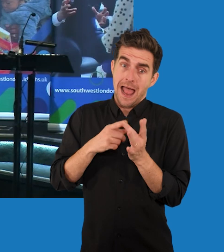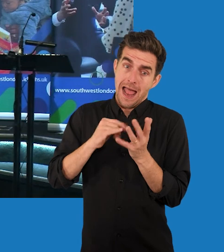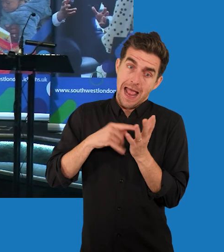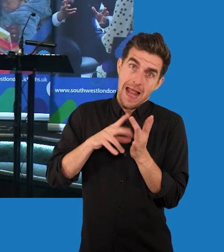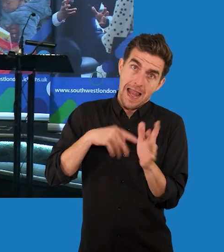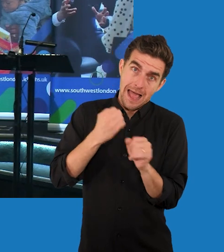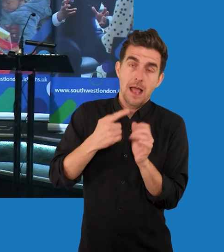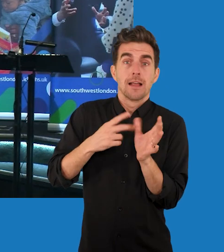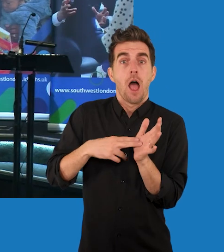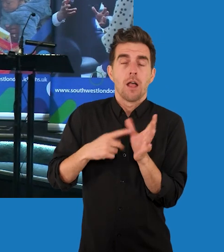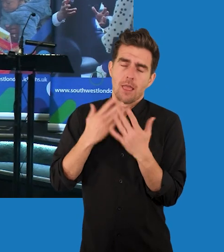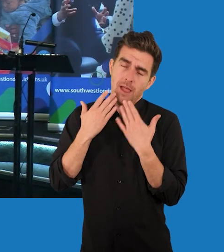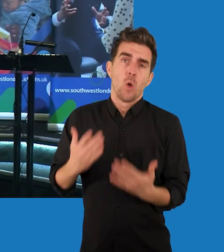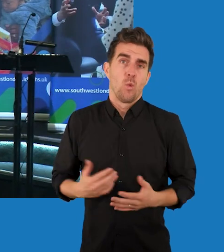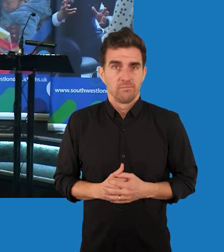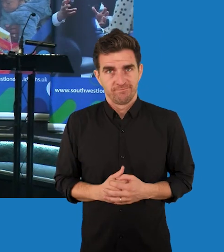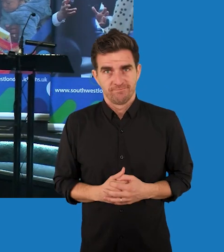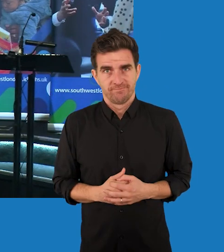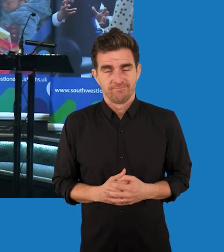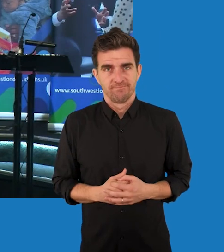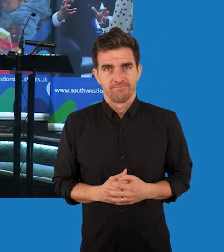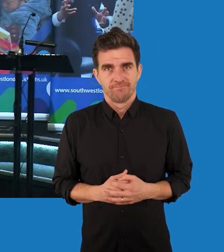Aisling and Anna, thank you.